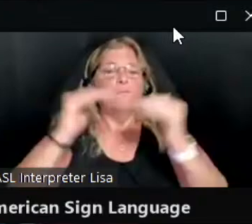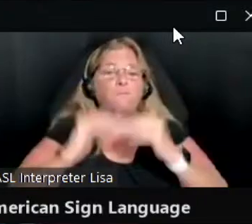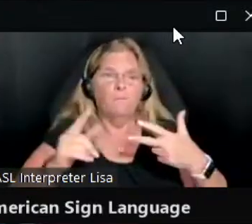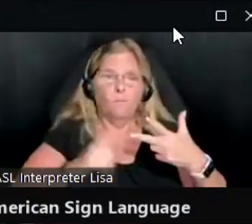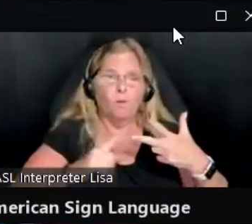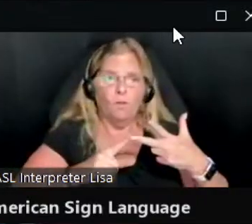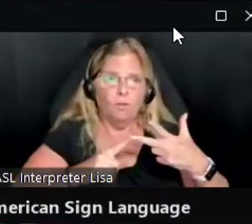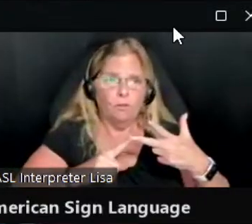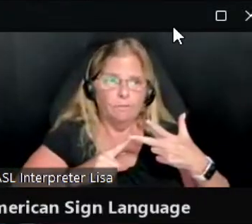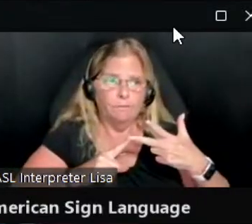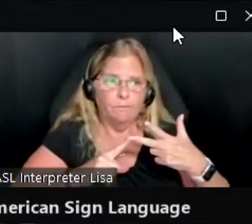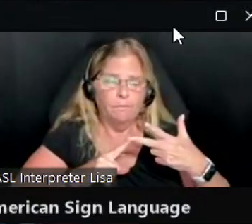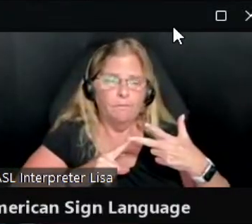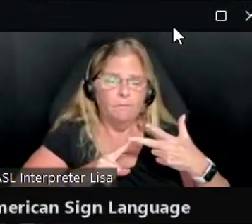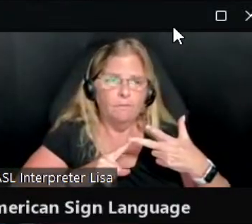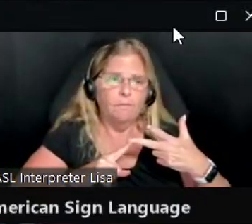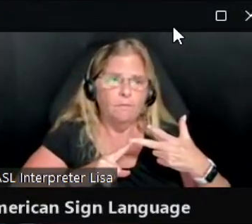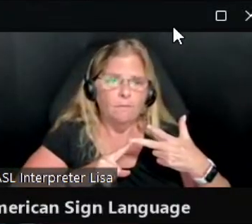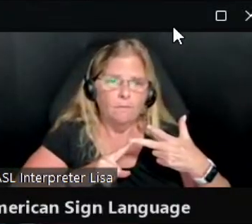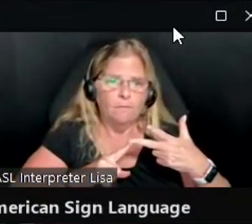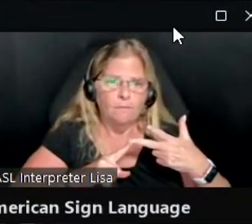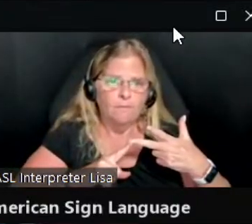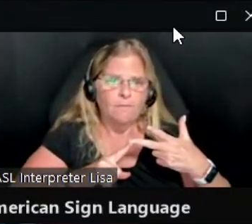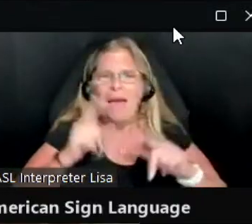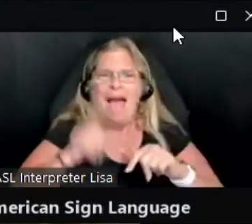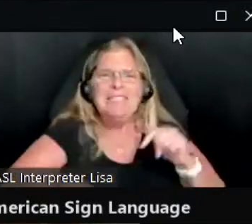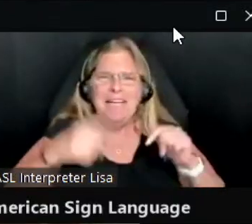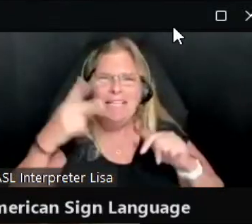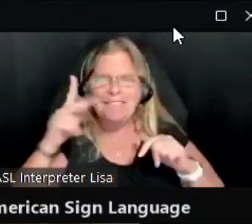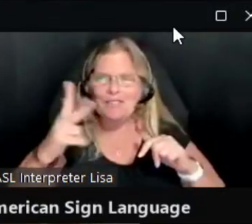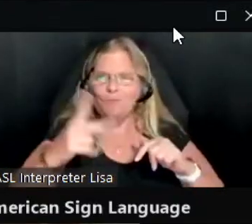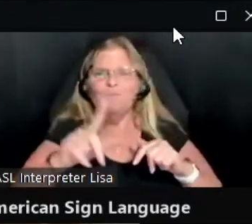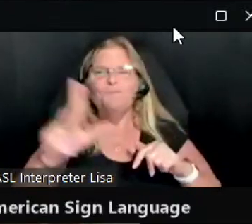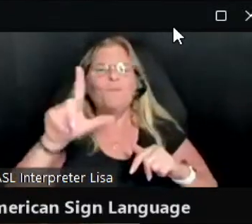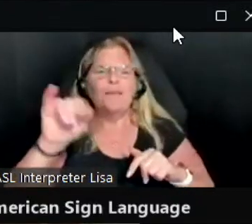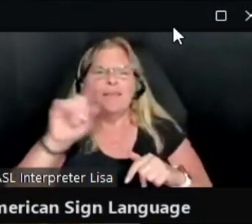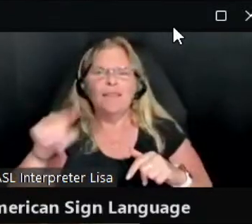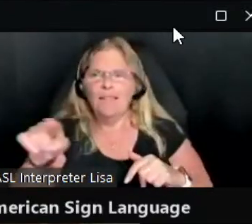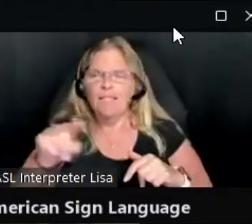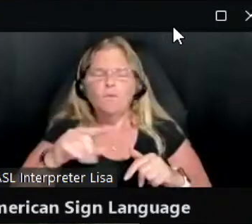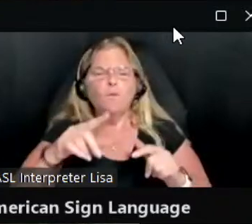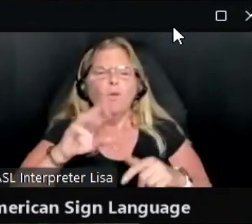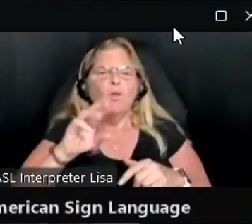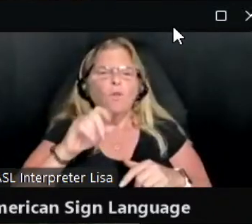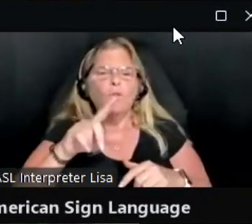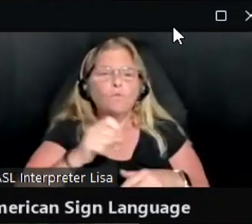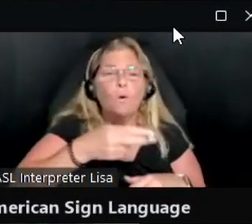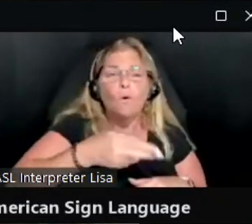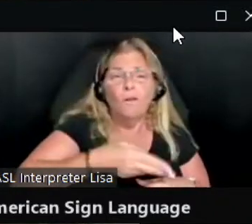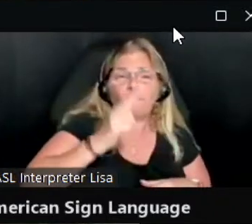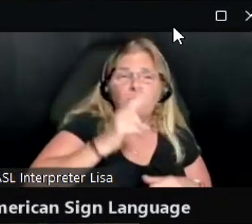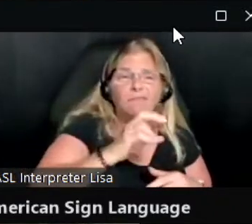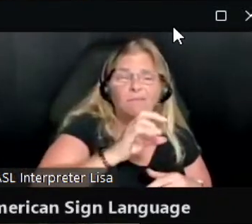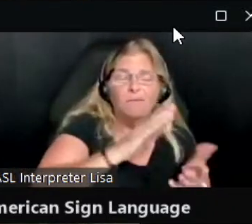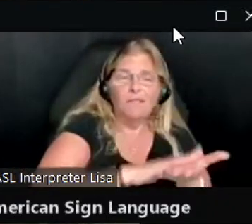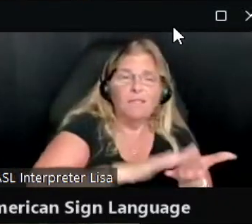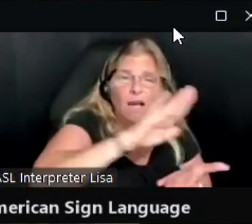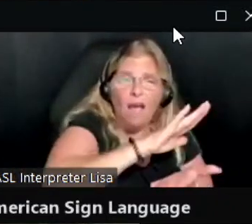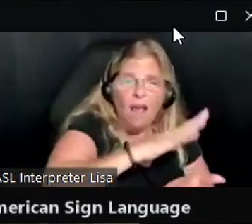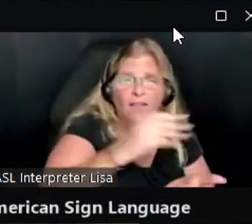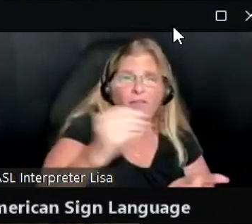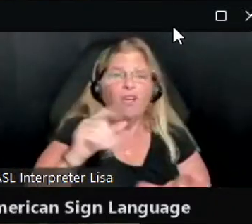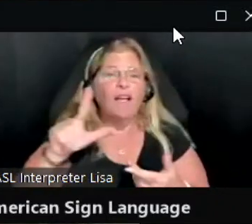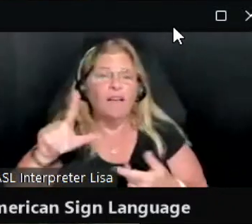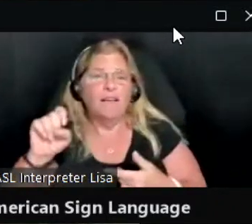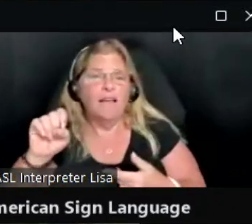The next question, I can't see it. Sorry, it's the role of higher education versus LEAs in developing those